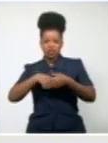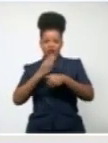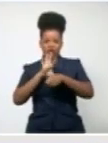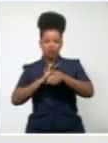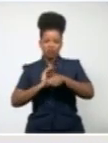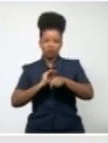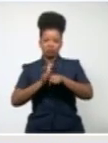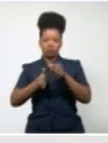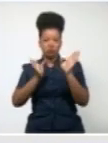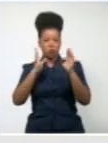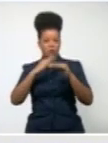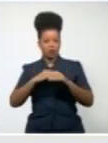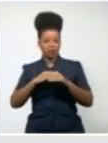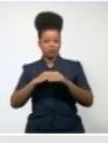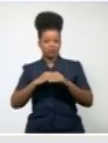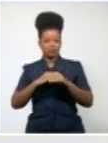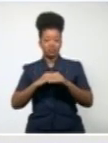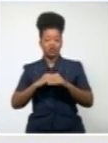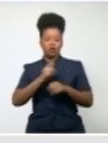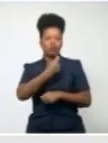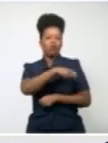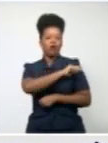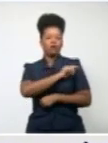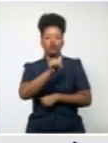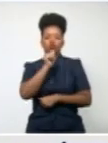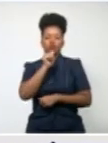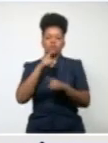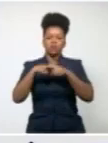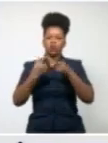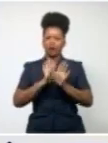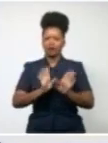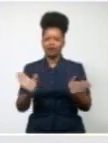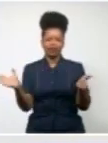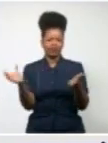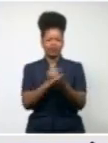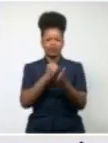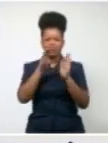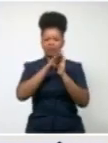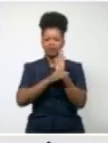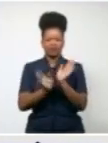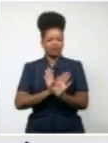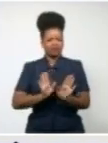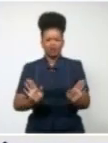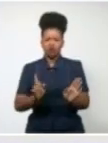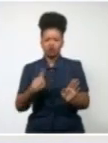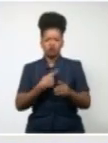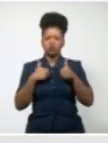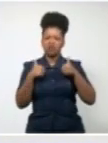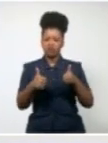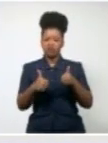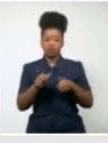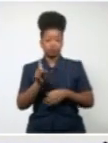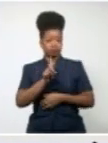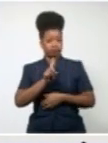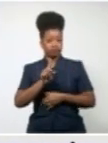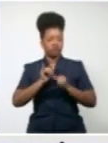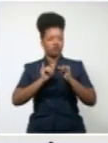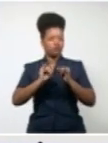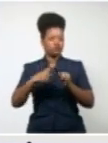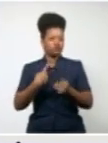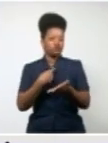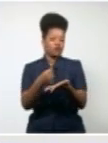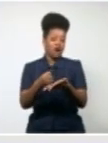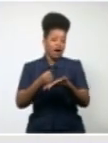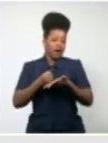7 provinces that have not confirmed cases for 15 days. And people wonder that why are